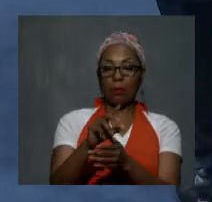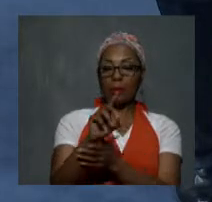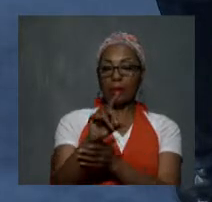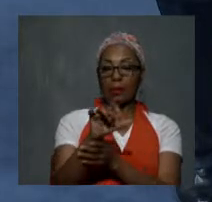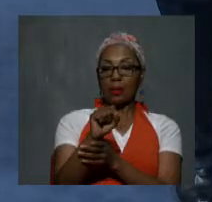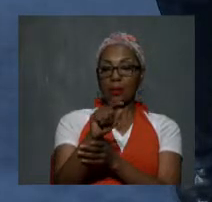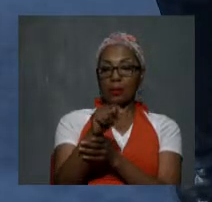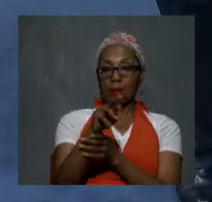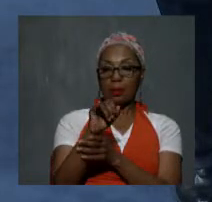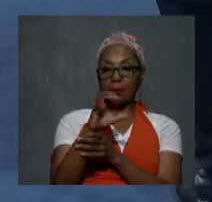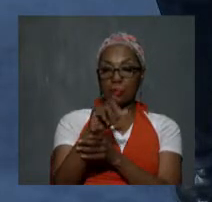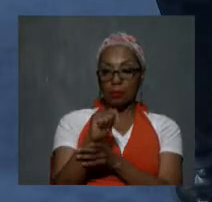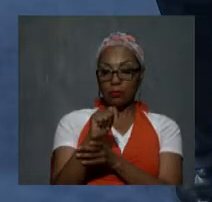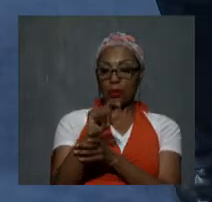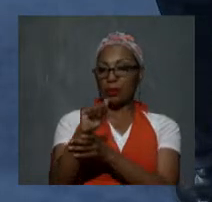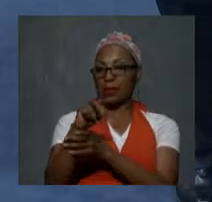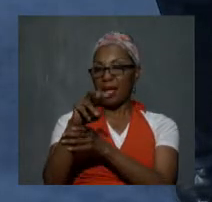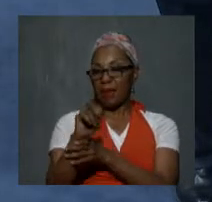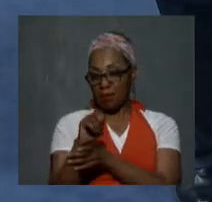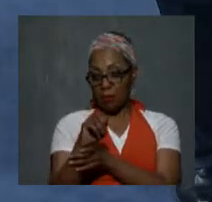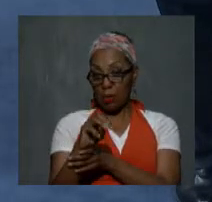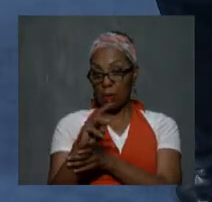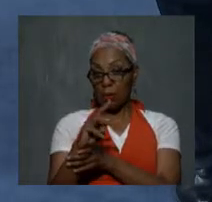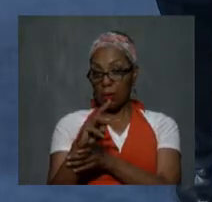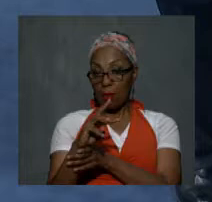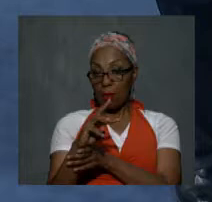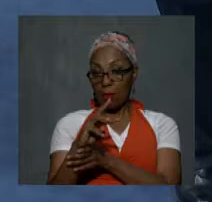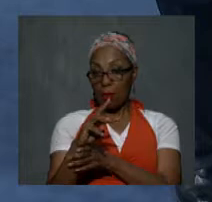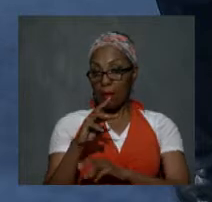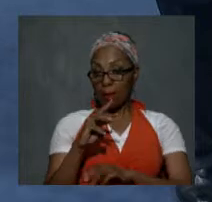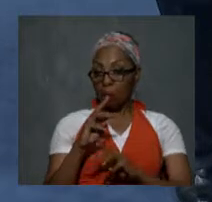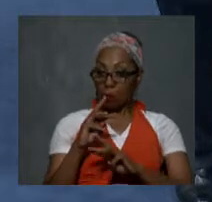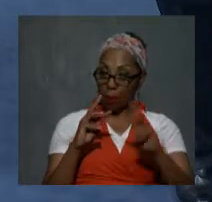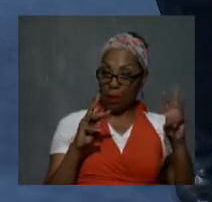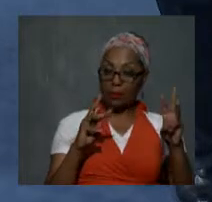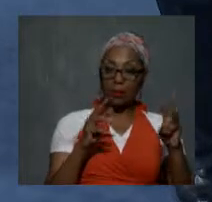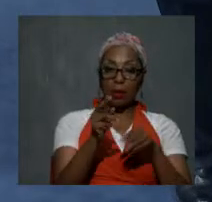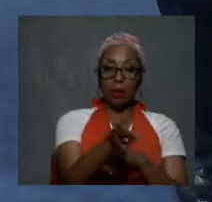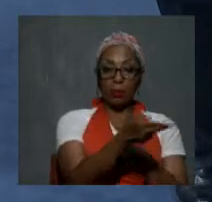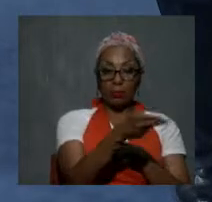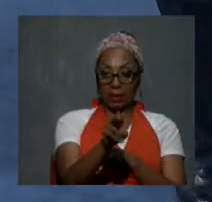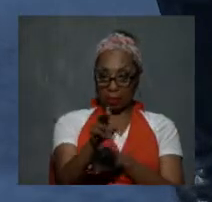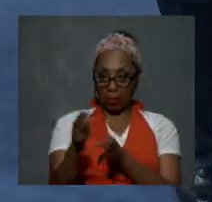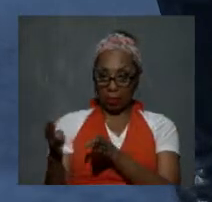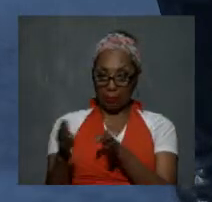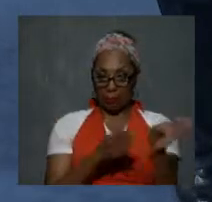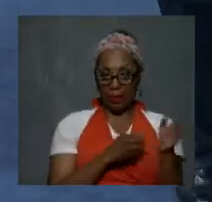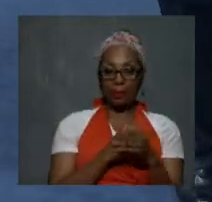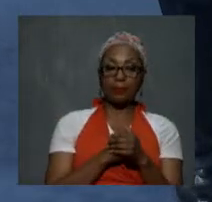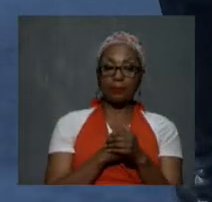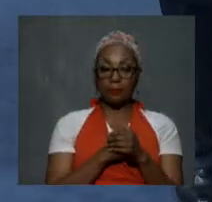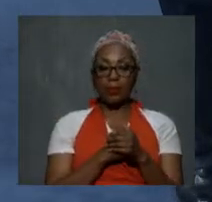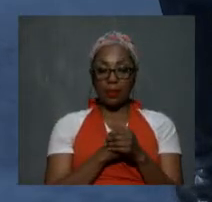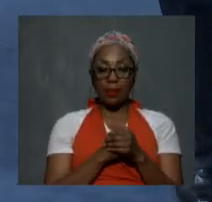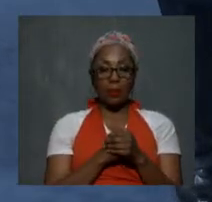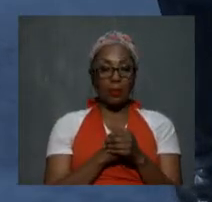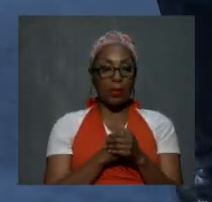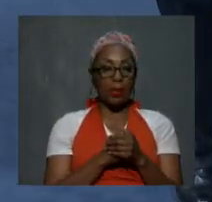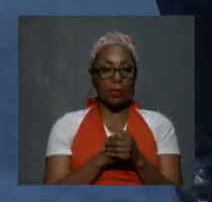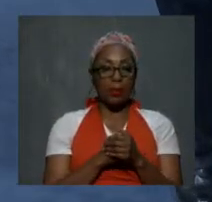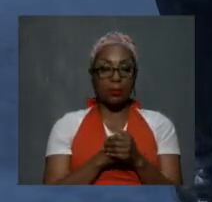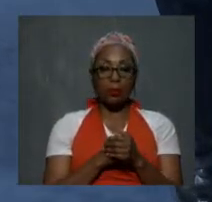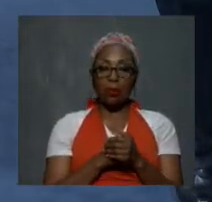Avenue. At the west end, there is a hotel site plan proposed, and this user is one that Provident has